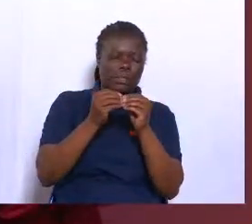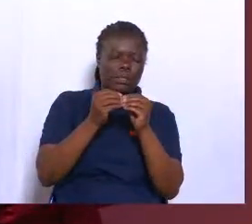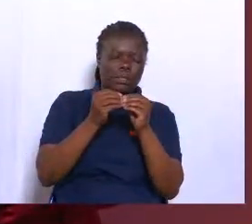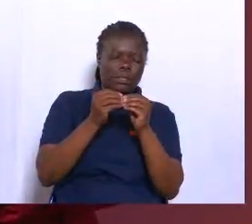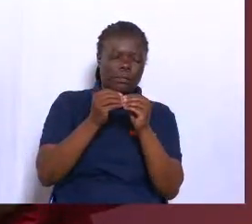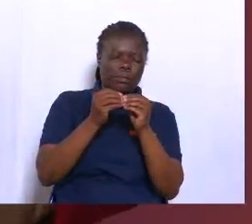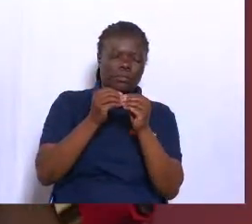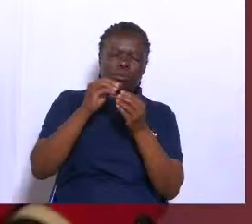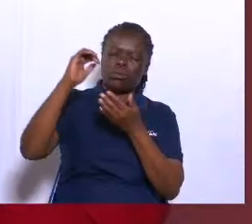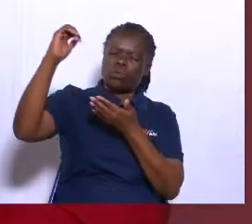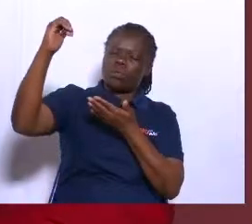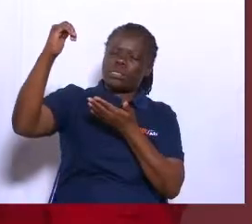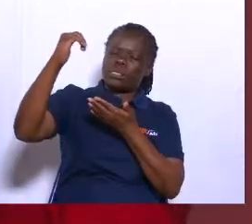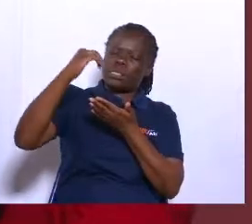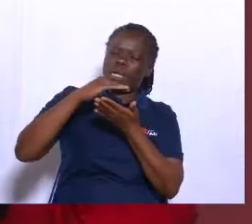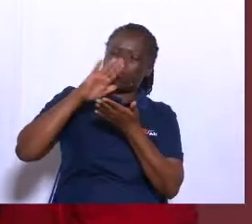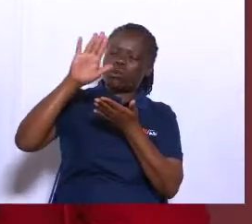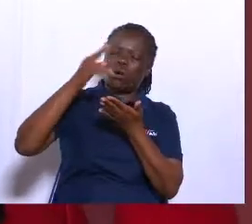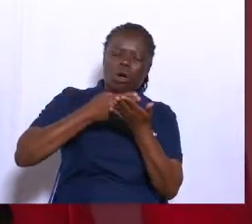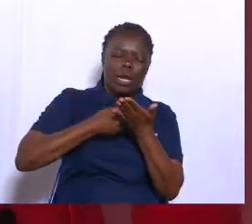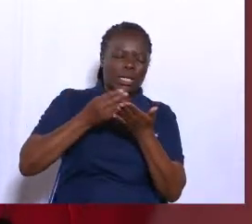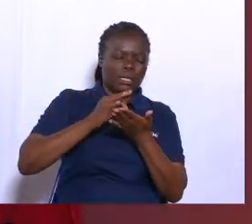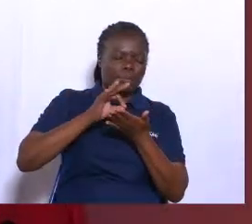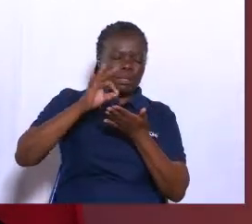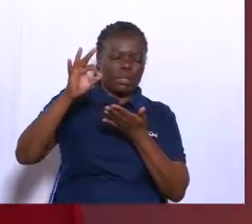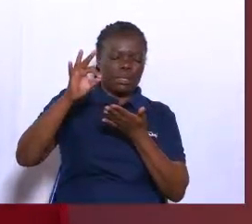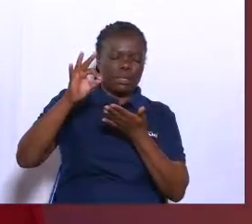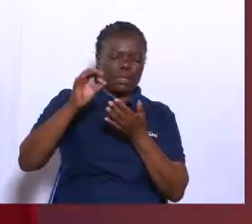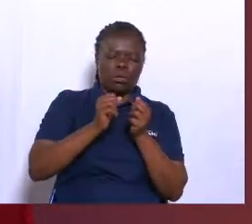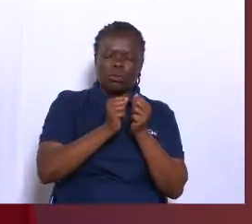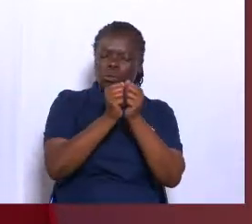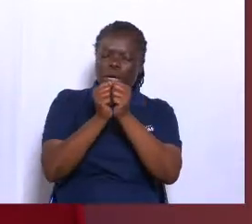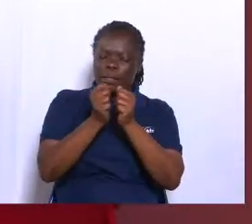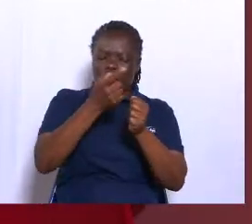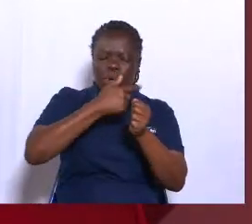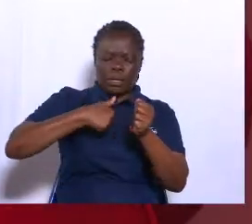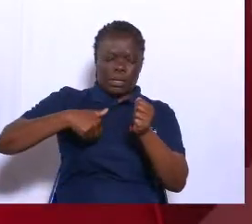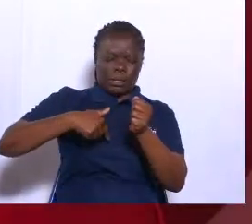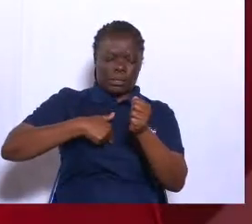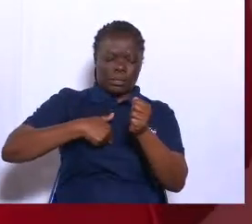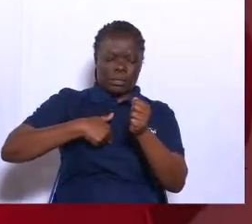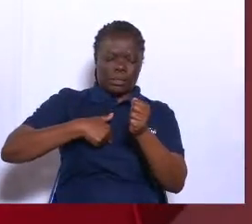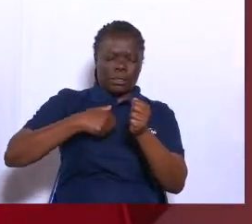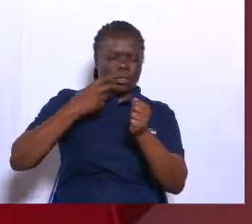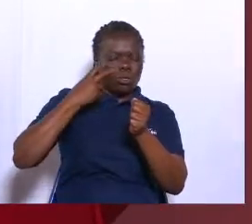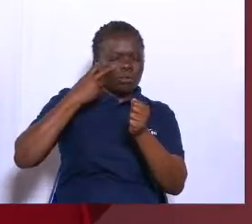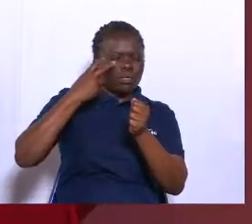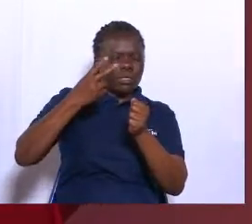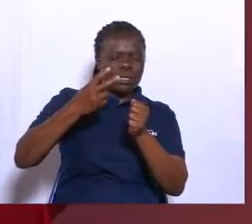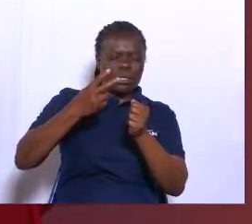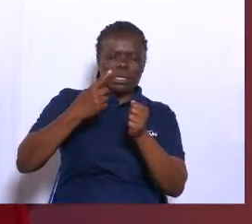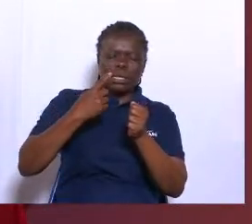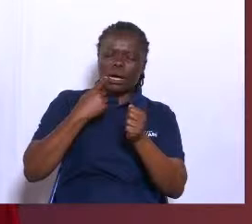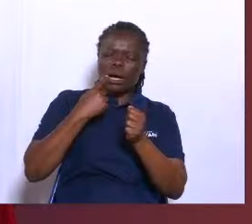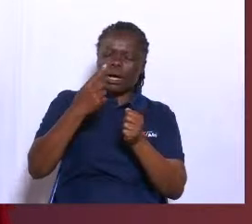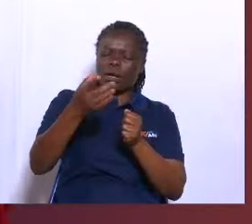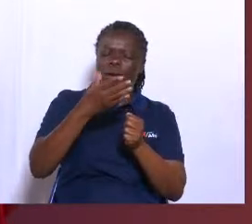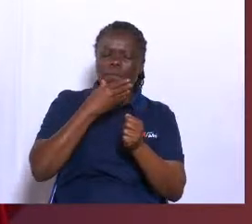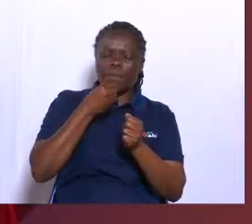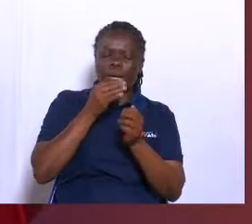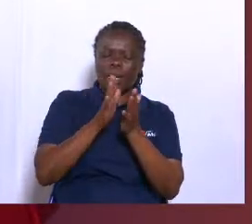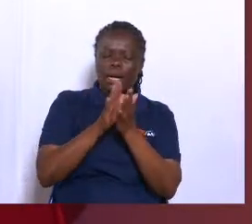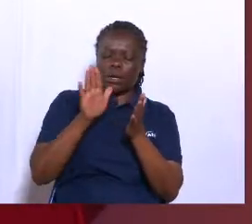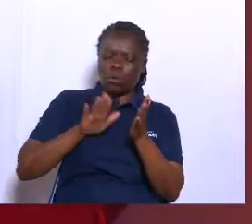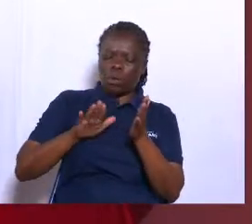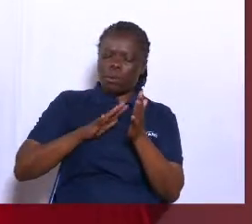Spirit. You've been among us. You've been with us. You've seen these hundreds of men and women that have